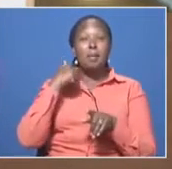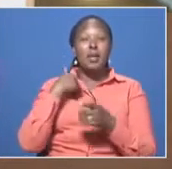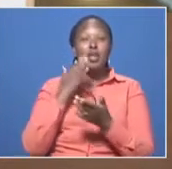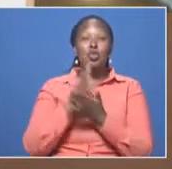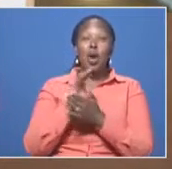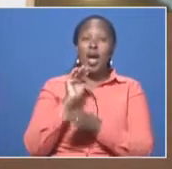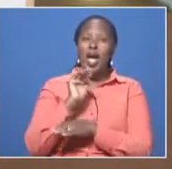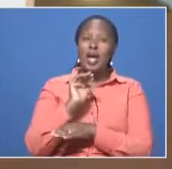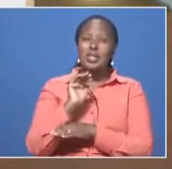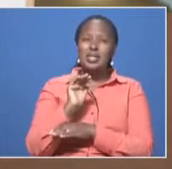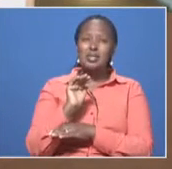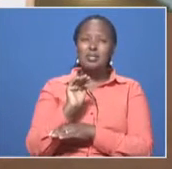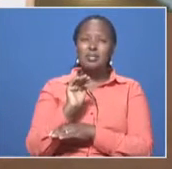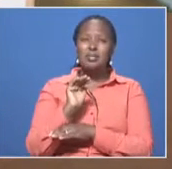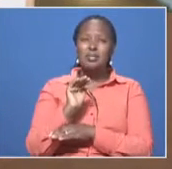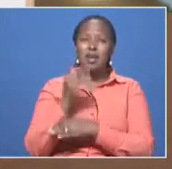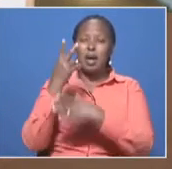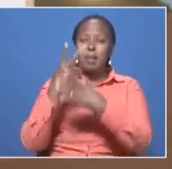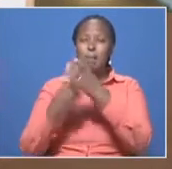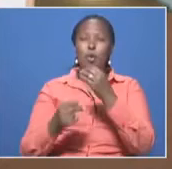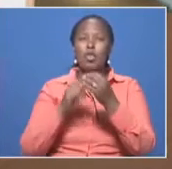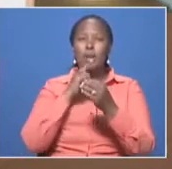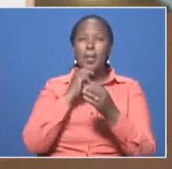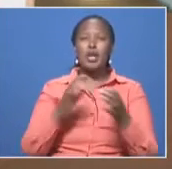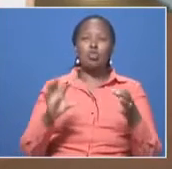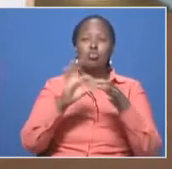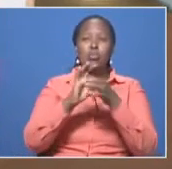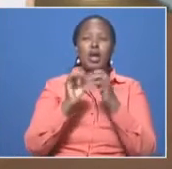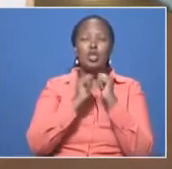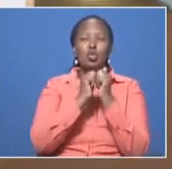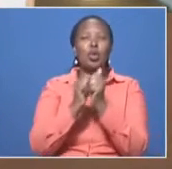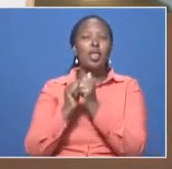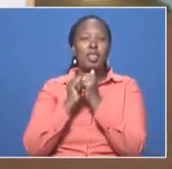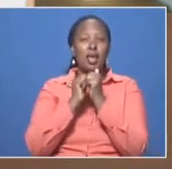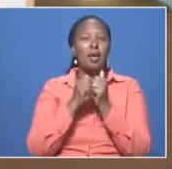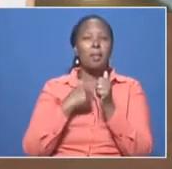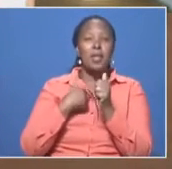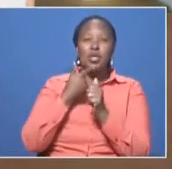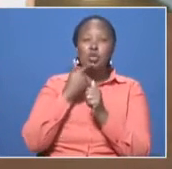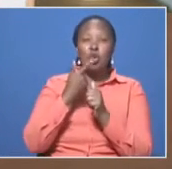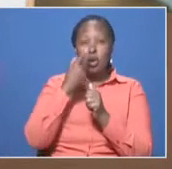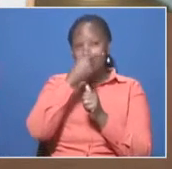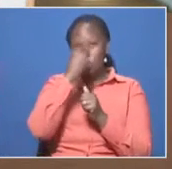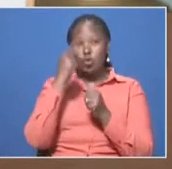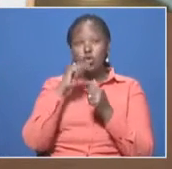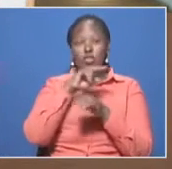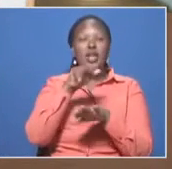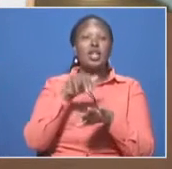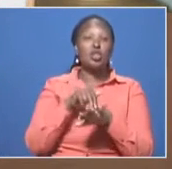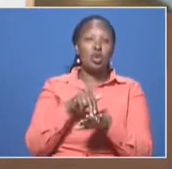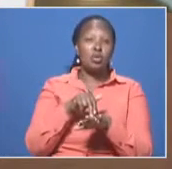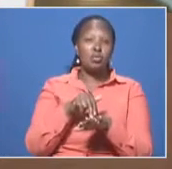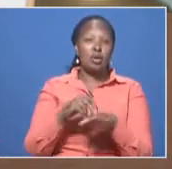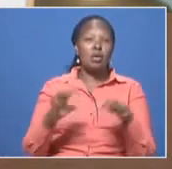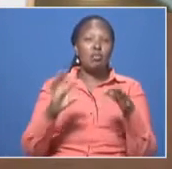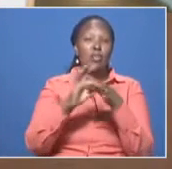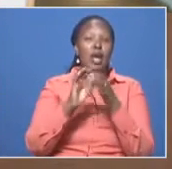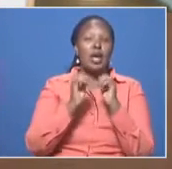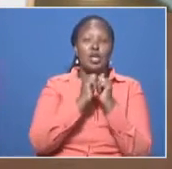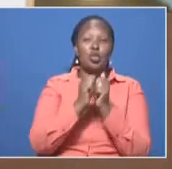asked the two men to come together. I said, for the sake of the country, come